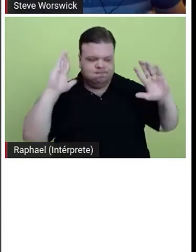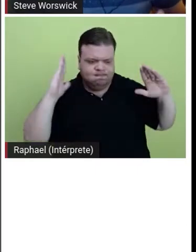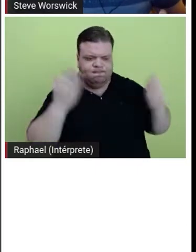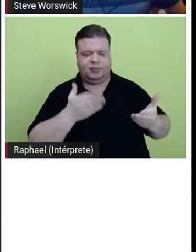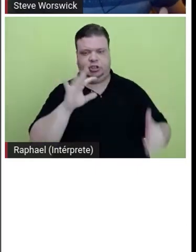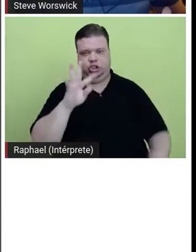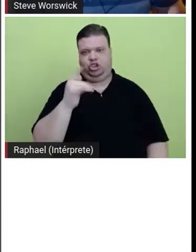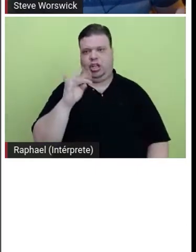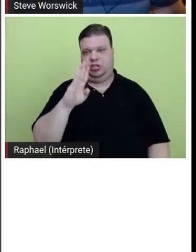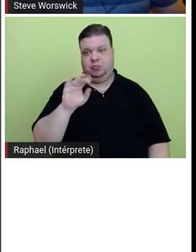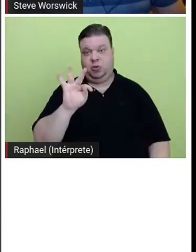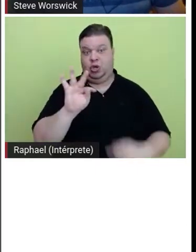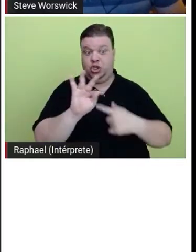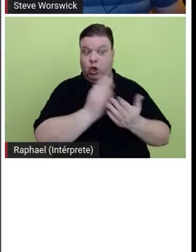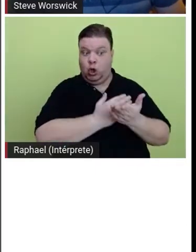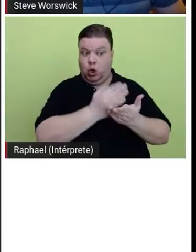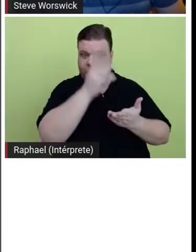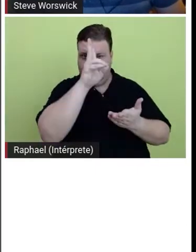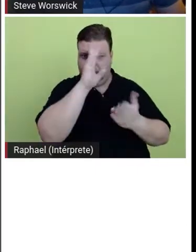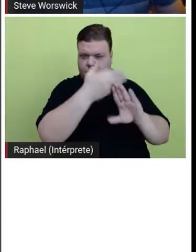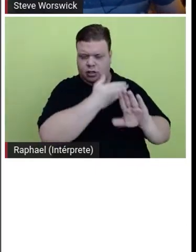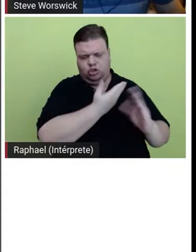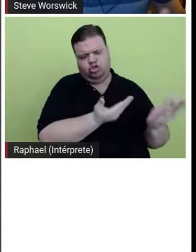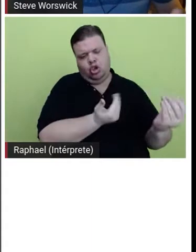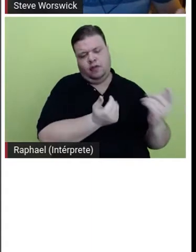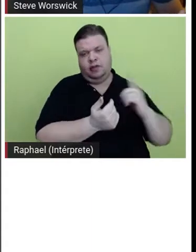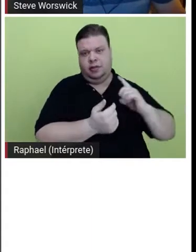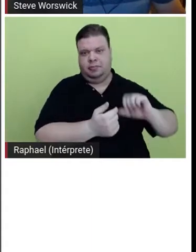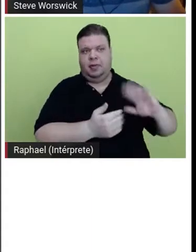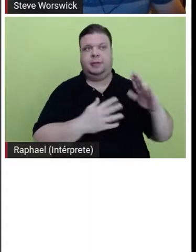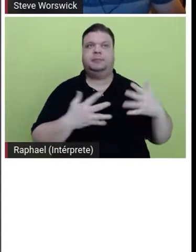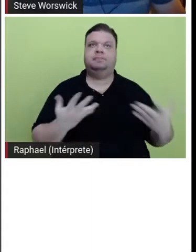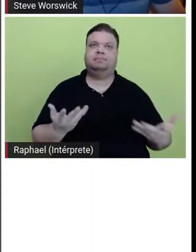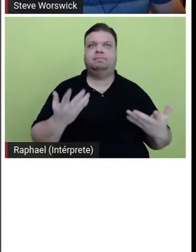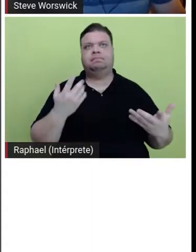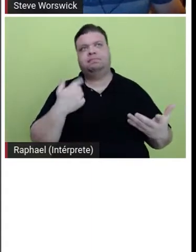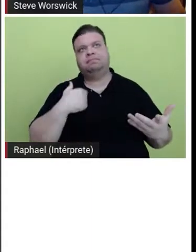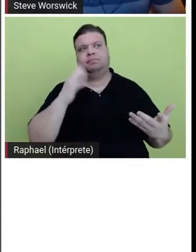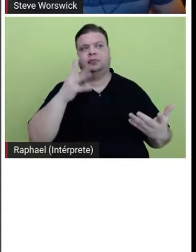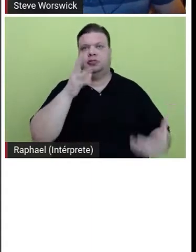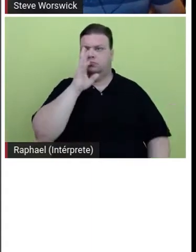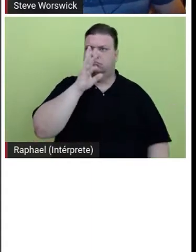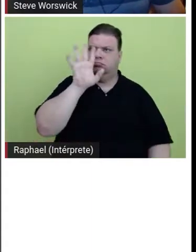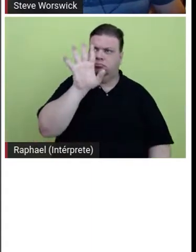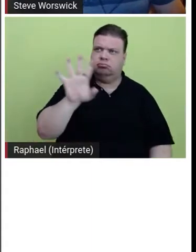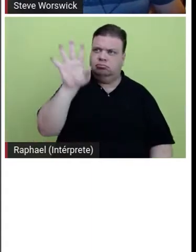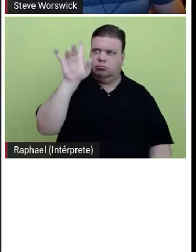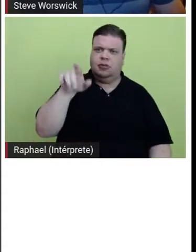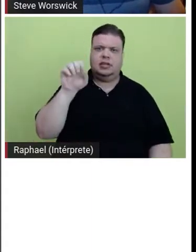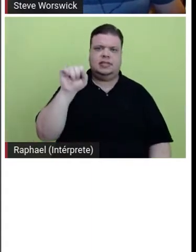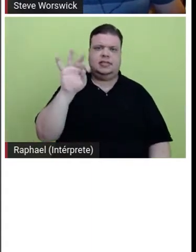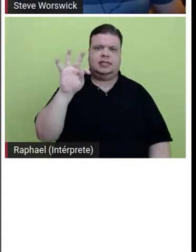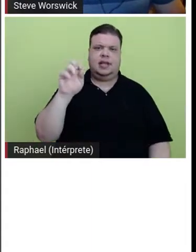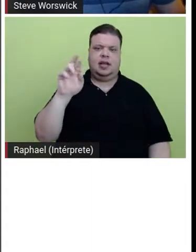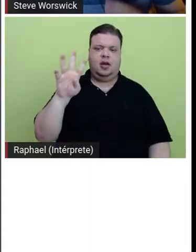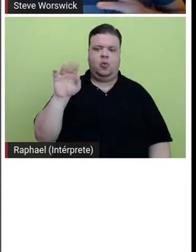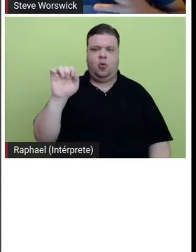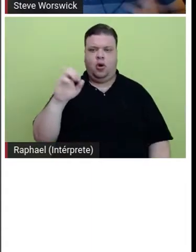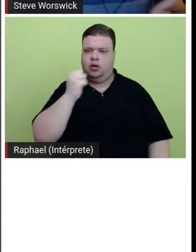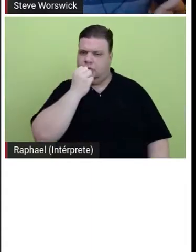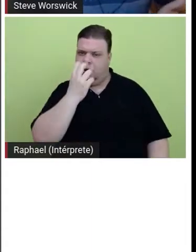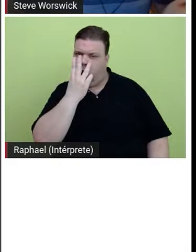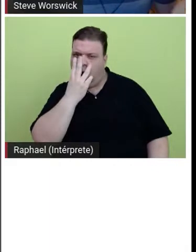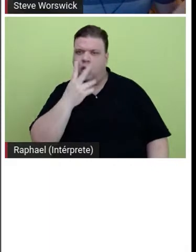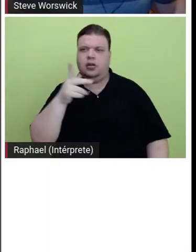But obviously, when I was younger, we didn't have the technology, the processing power to create anything like that.